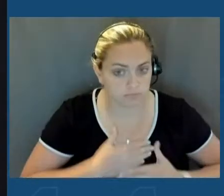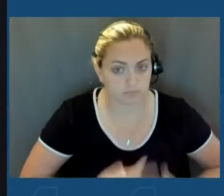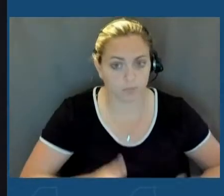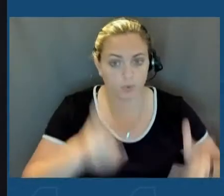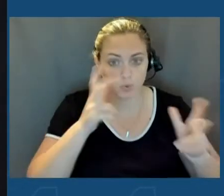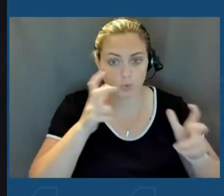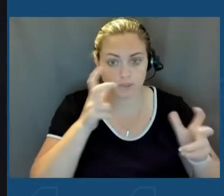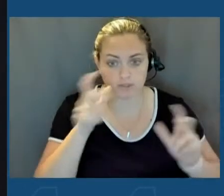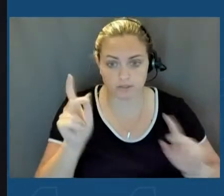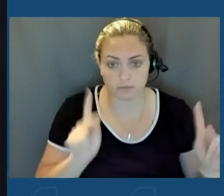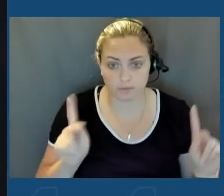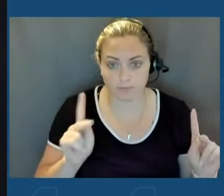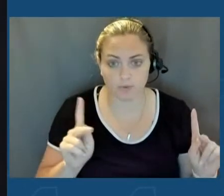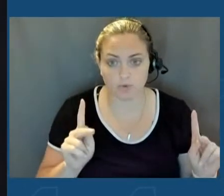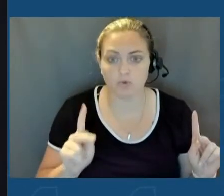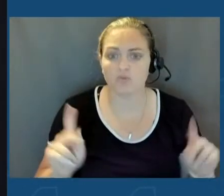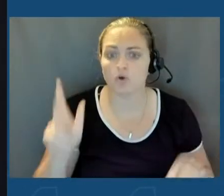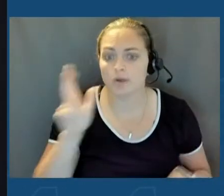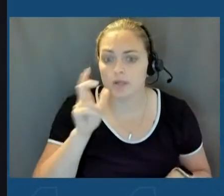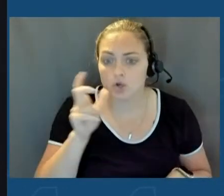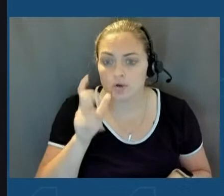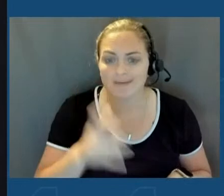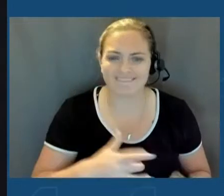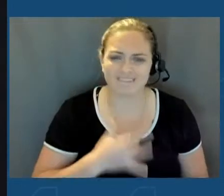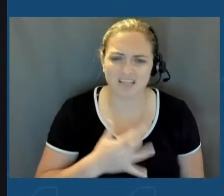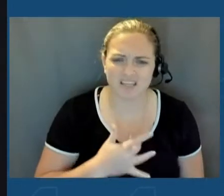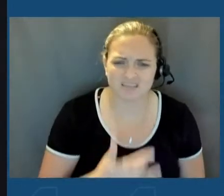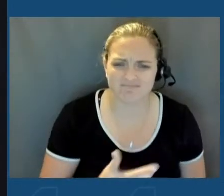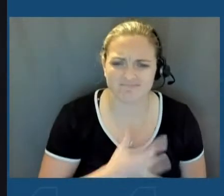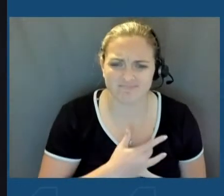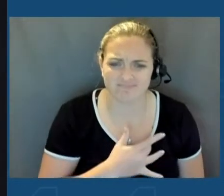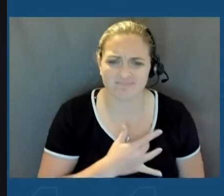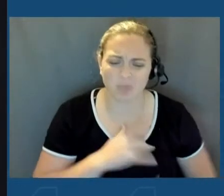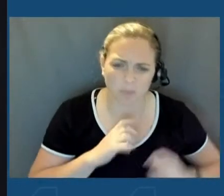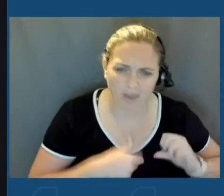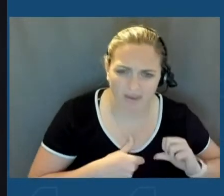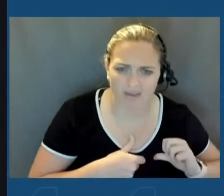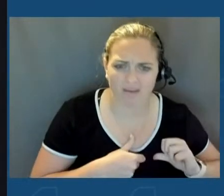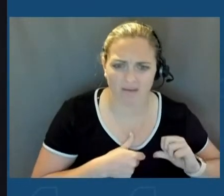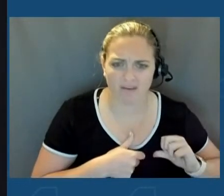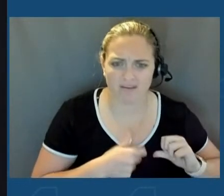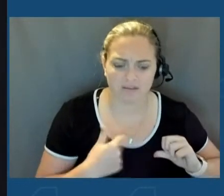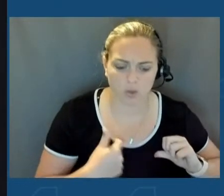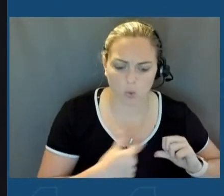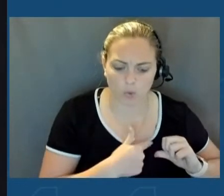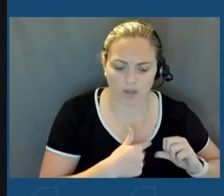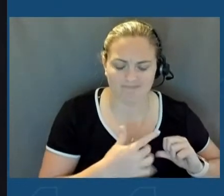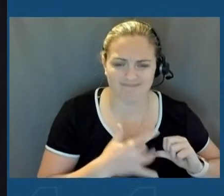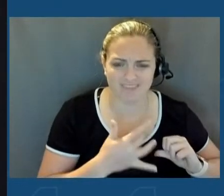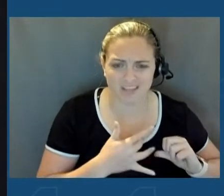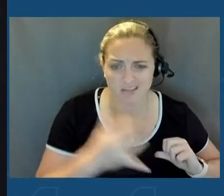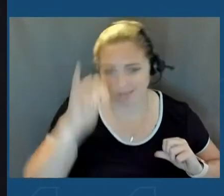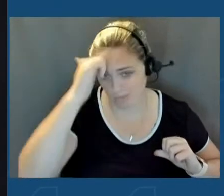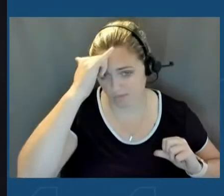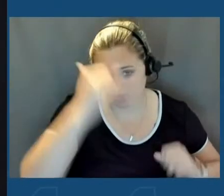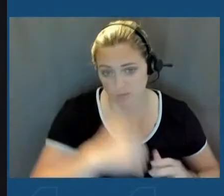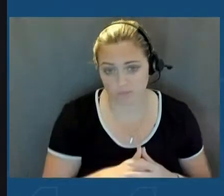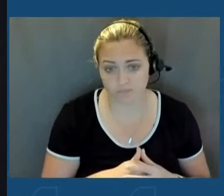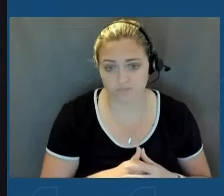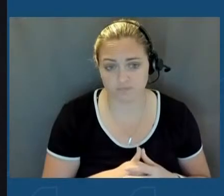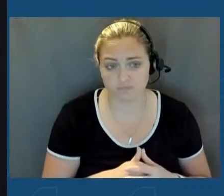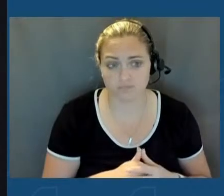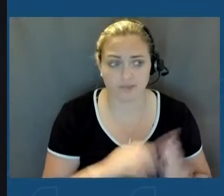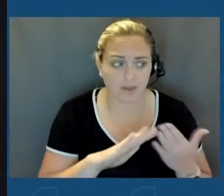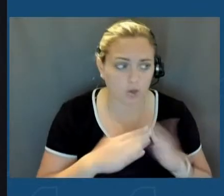people, for hearing and feeling the pain that we are feeling in Buffalo and